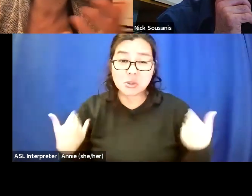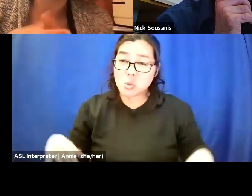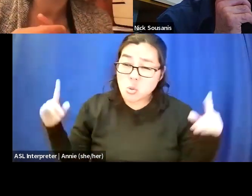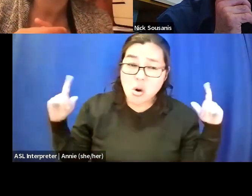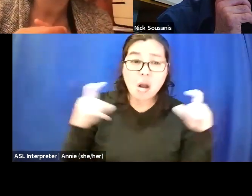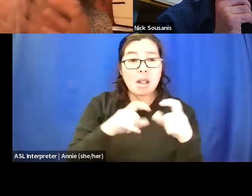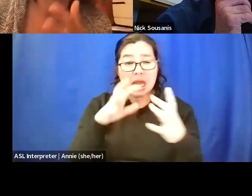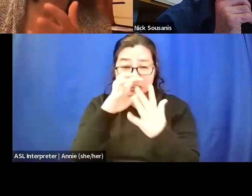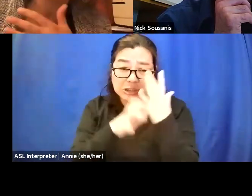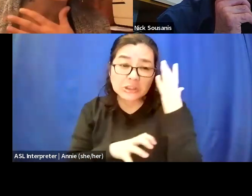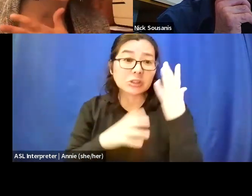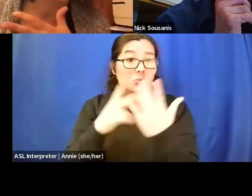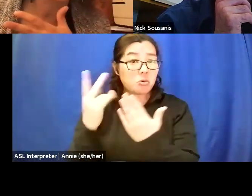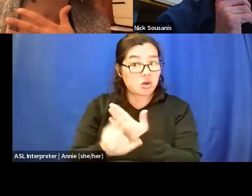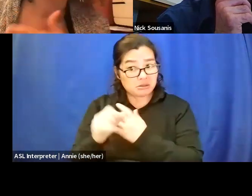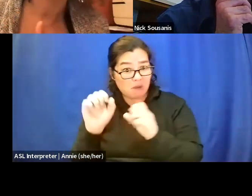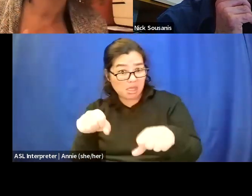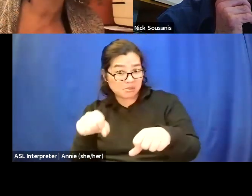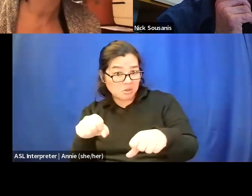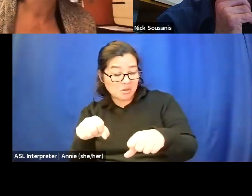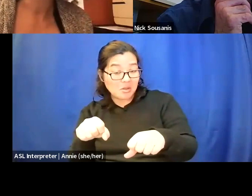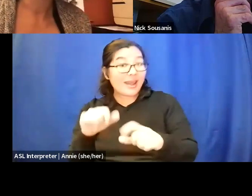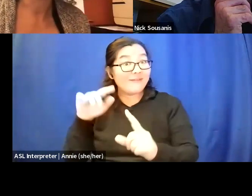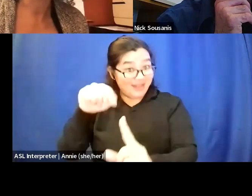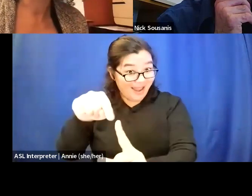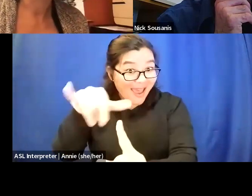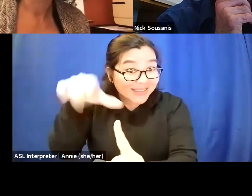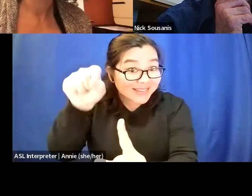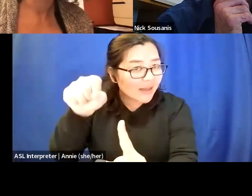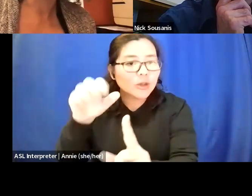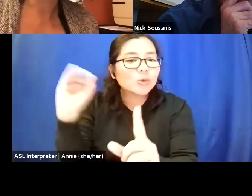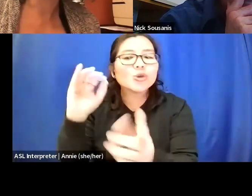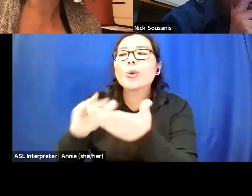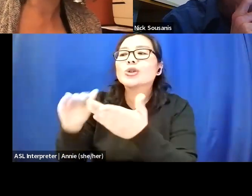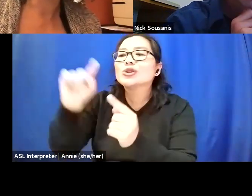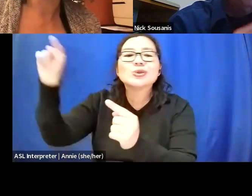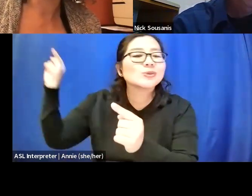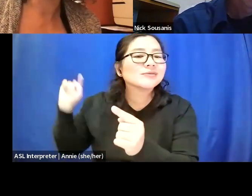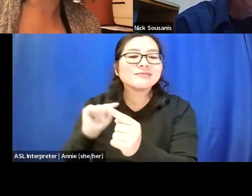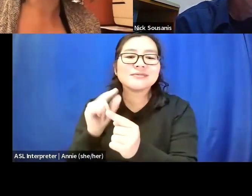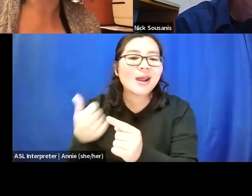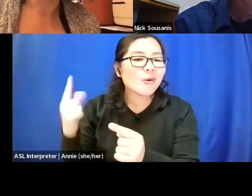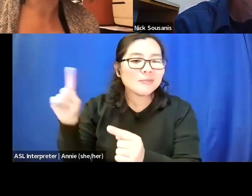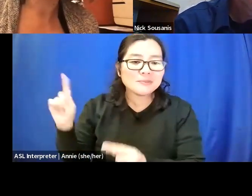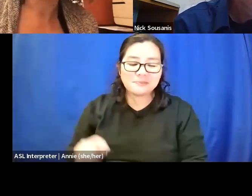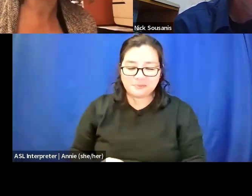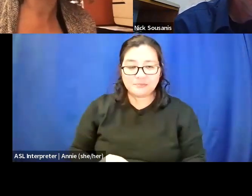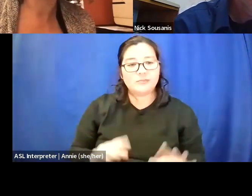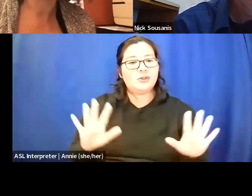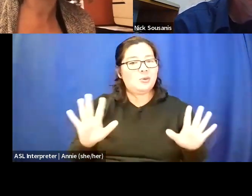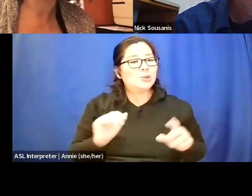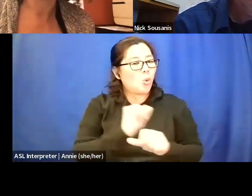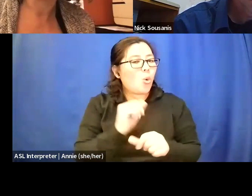really hard projects? And if so, then also there's no excuses. So this is all just a work in progress